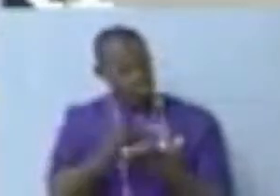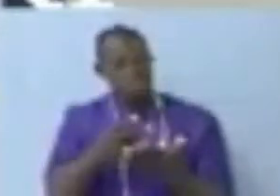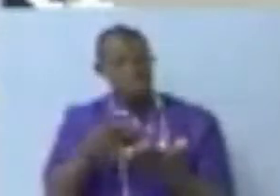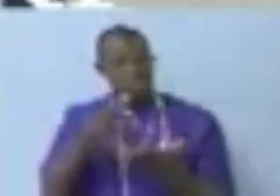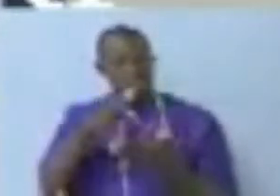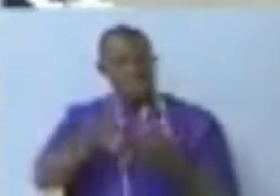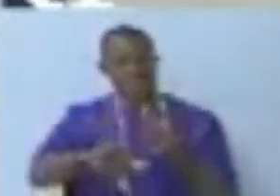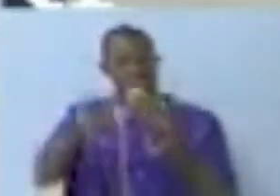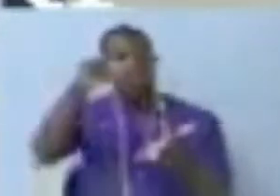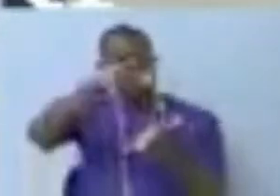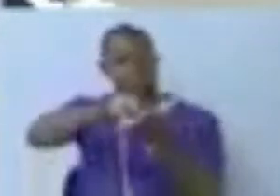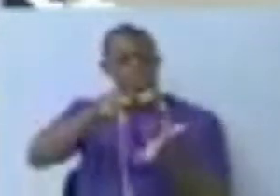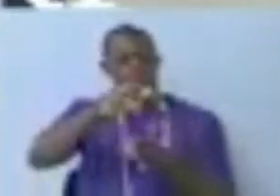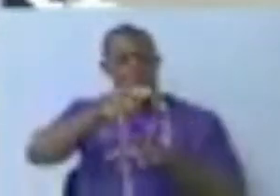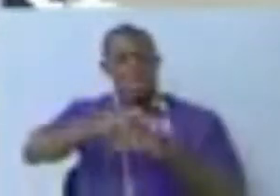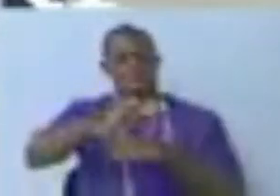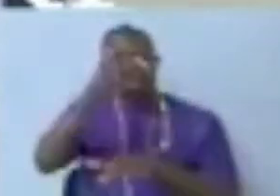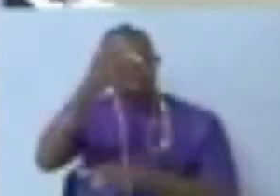9 October